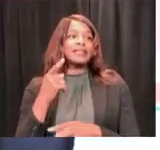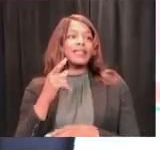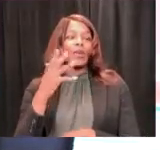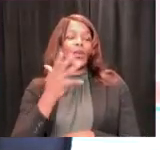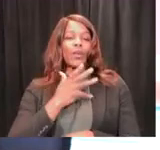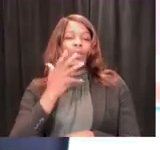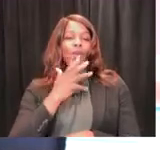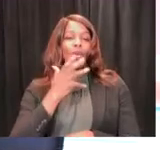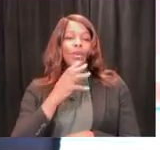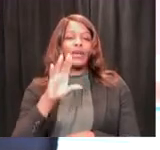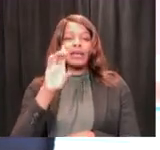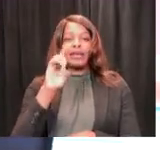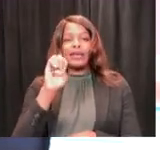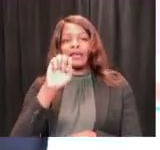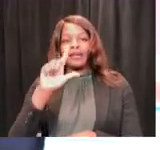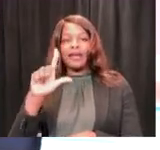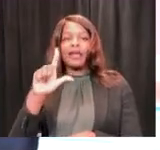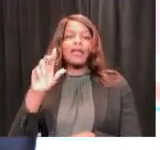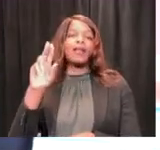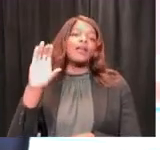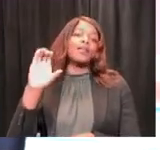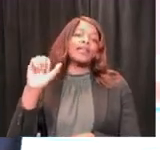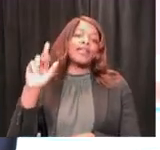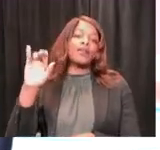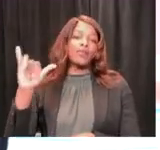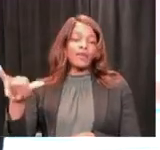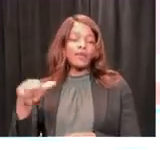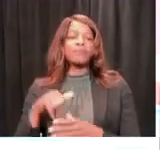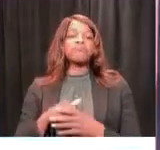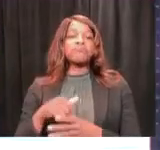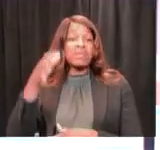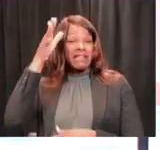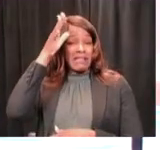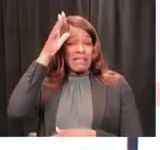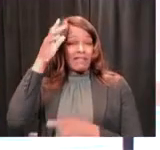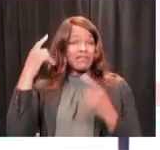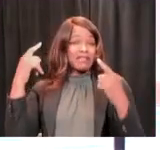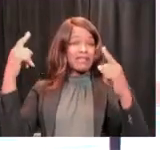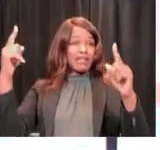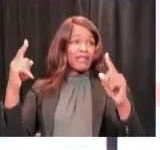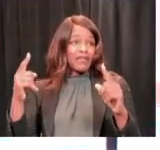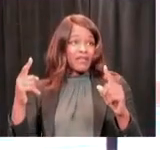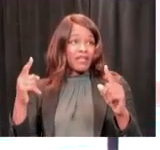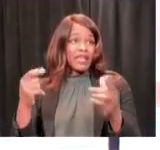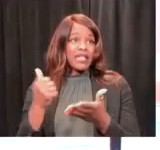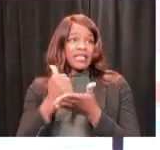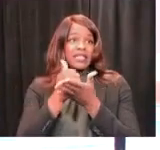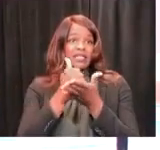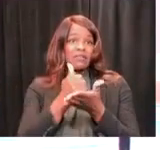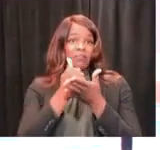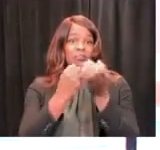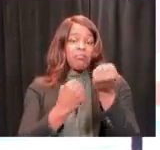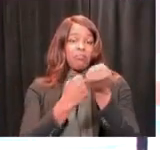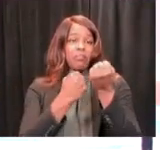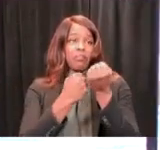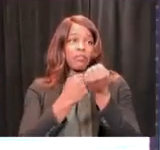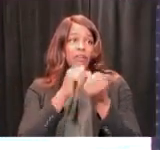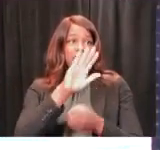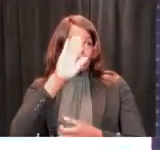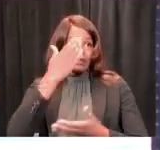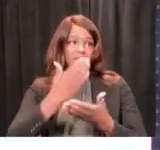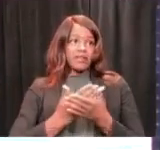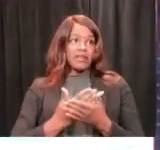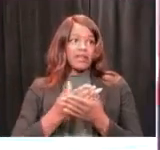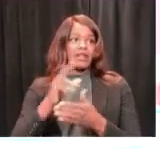about his father, Dale Curry, right? And how his father, who was successful in the NBA, poured into his son. And his son seems to be living